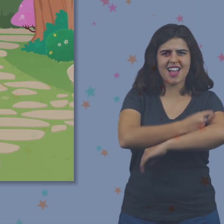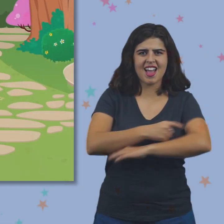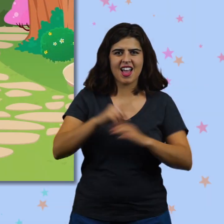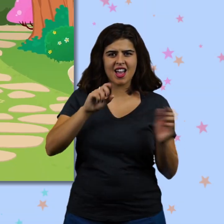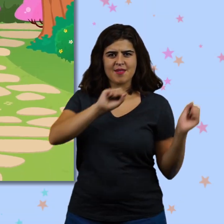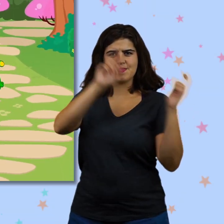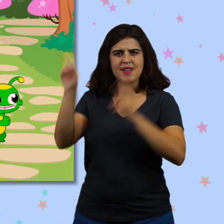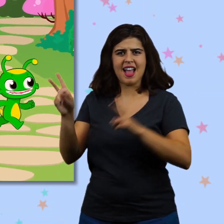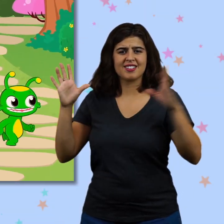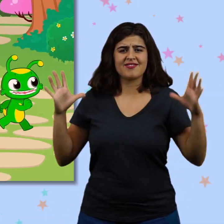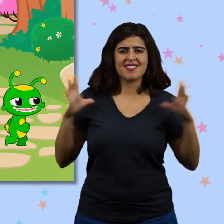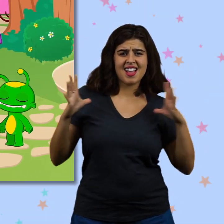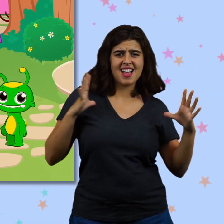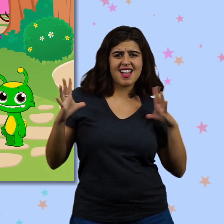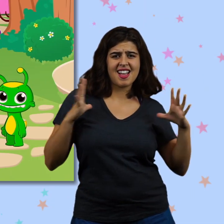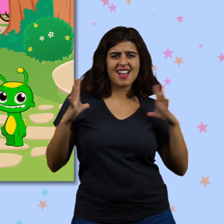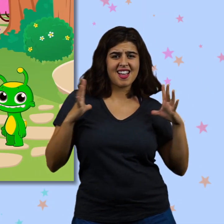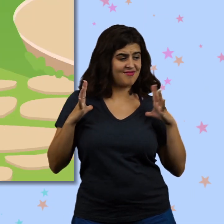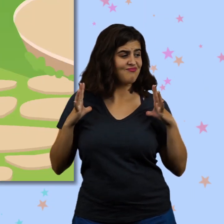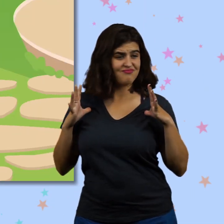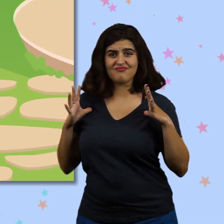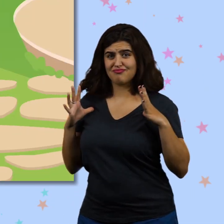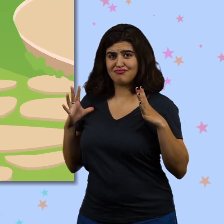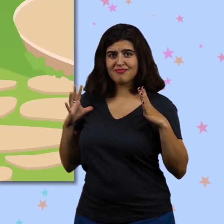What a beautiful day to come back from holidays.